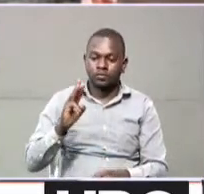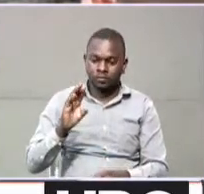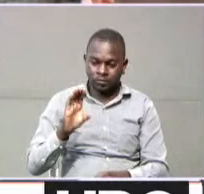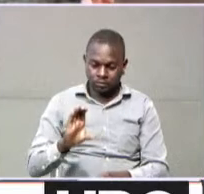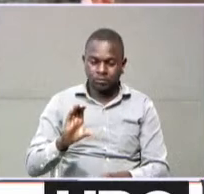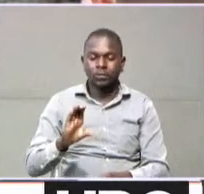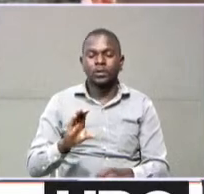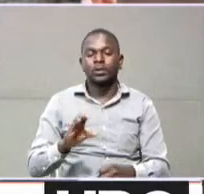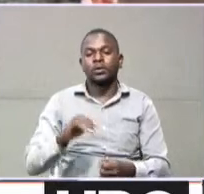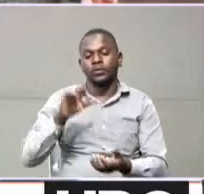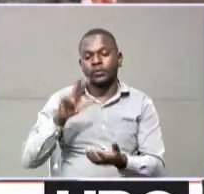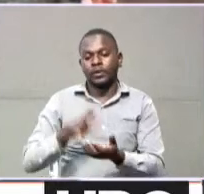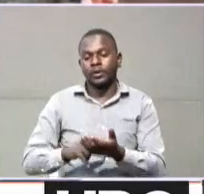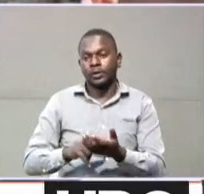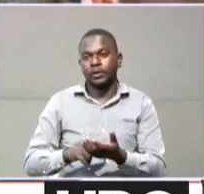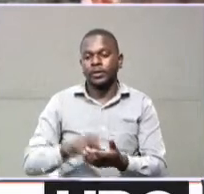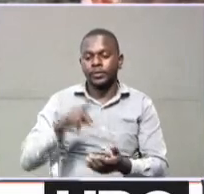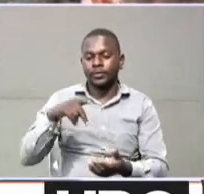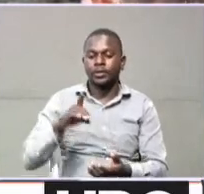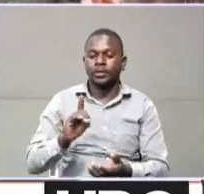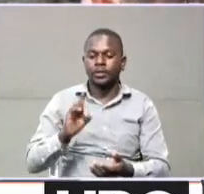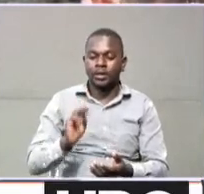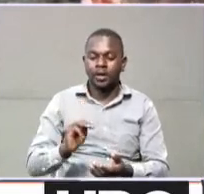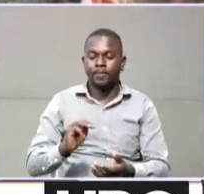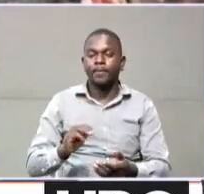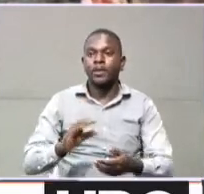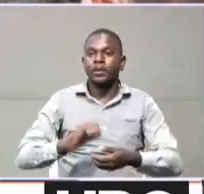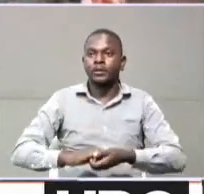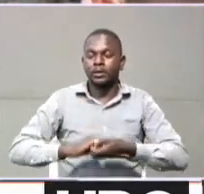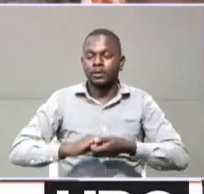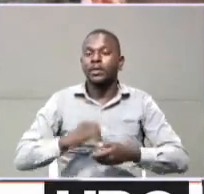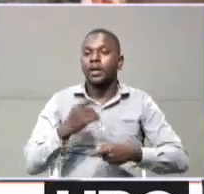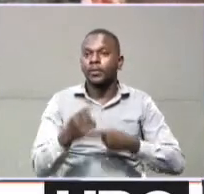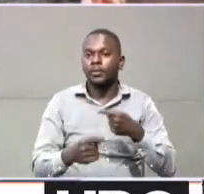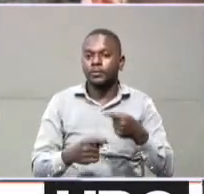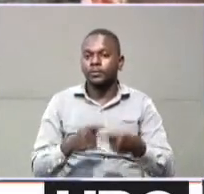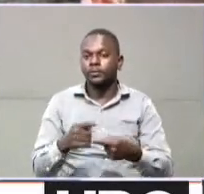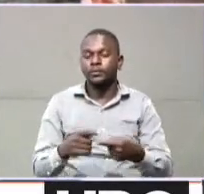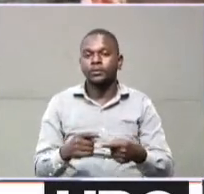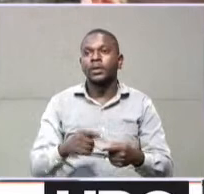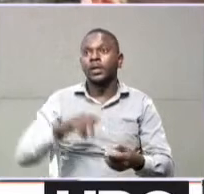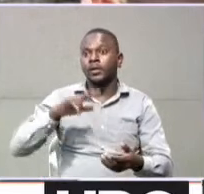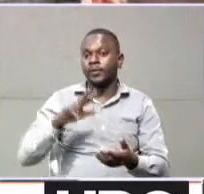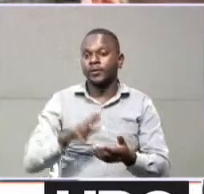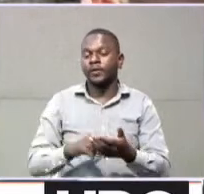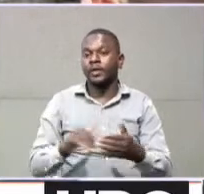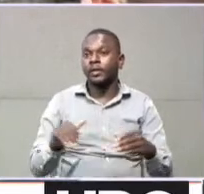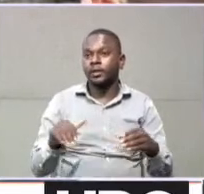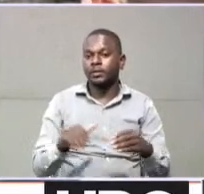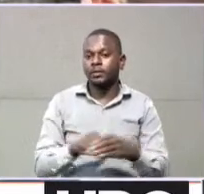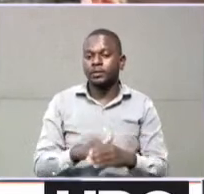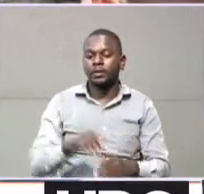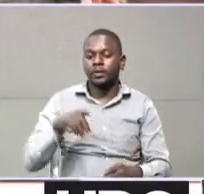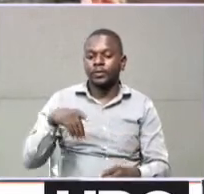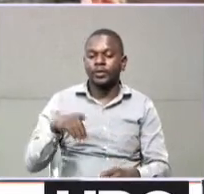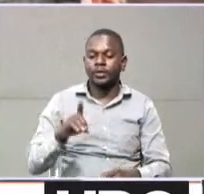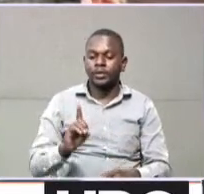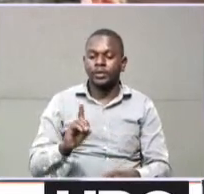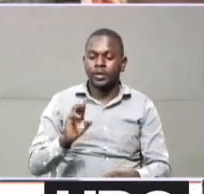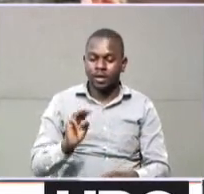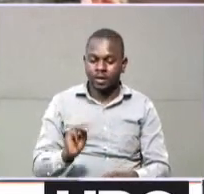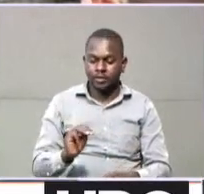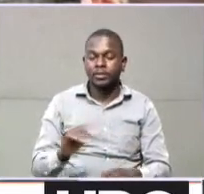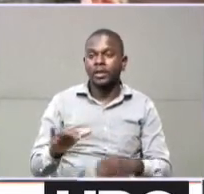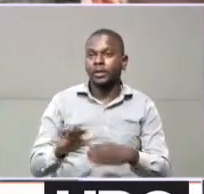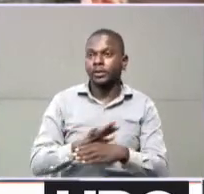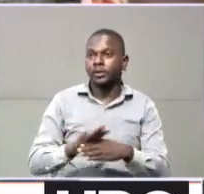pdm circles formed and that exercise has been going on and verify the membership in the pdm enterprise groups